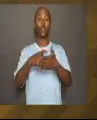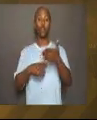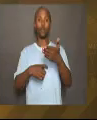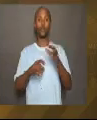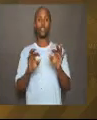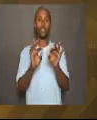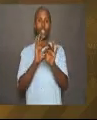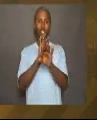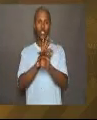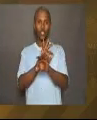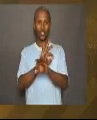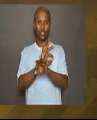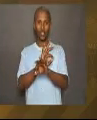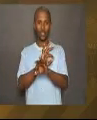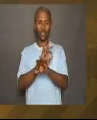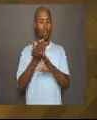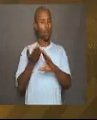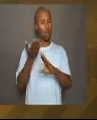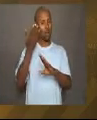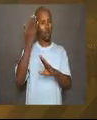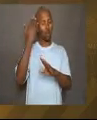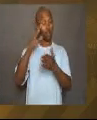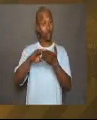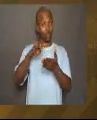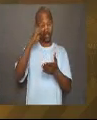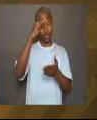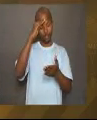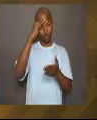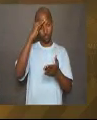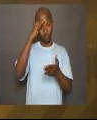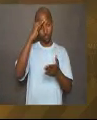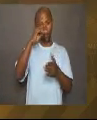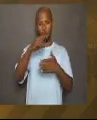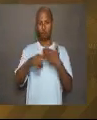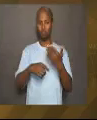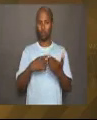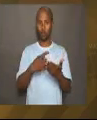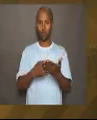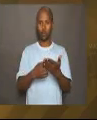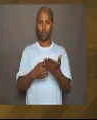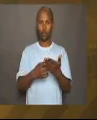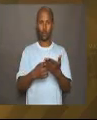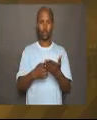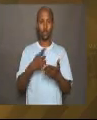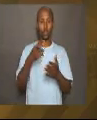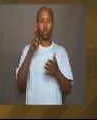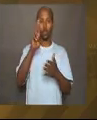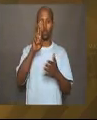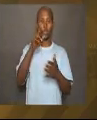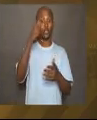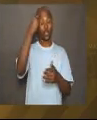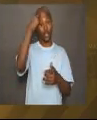a function. In the last lesson, we learned about Rolle's theorem and